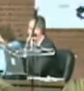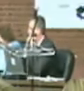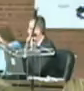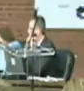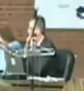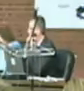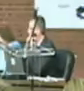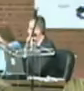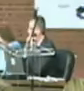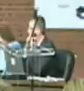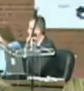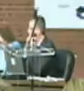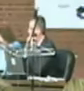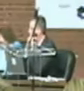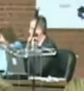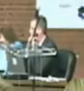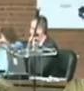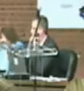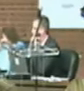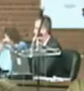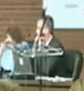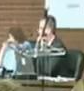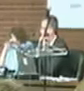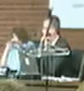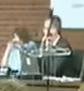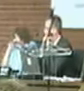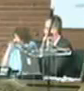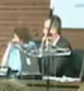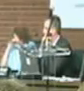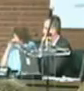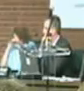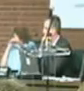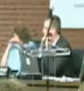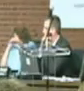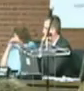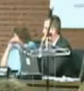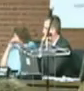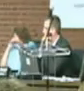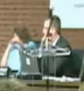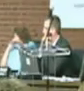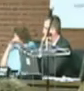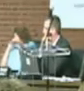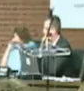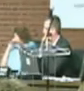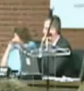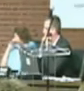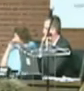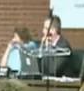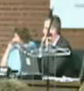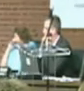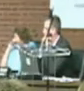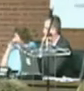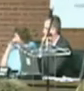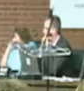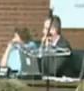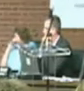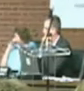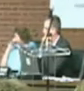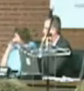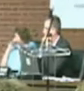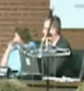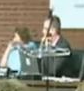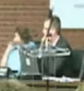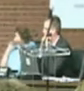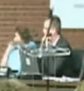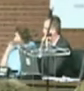we got it wrong the first day of school. And for those of us that were here, for those of you that are newly elected and were not